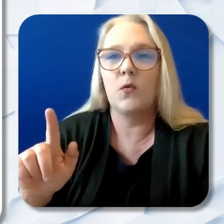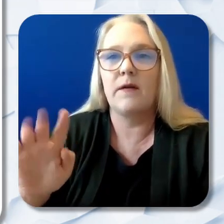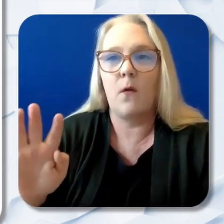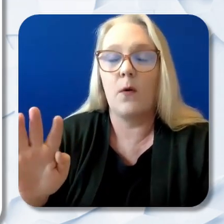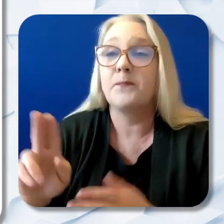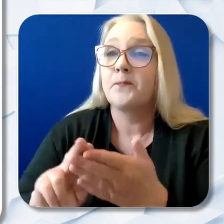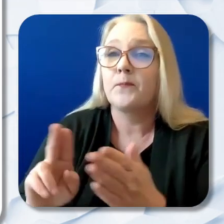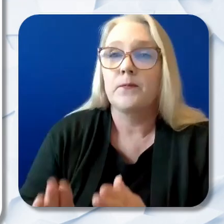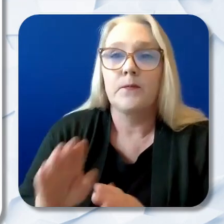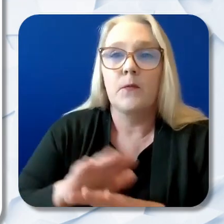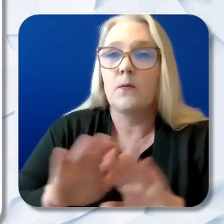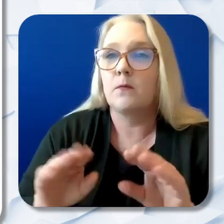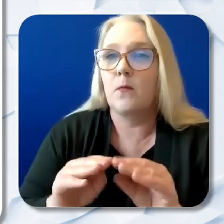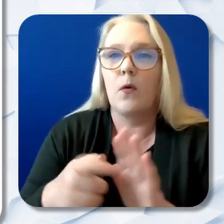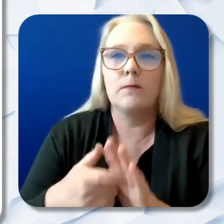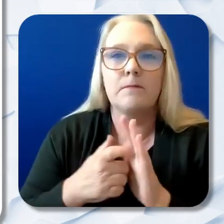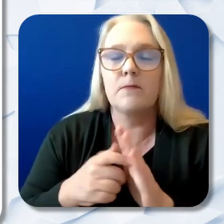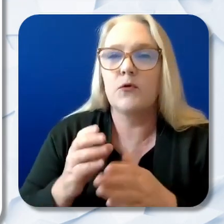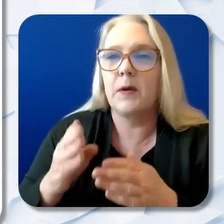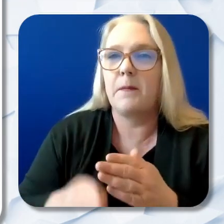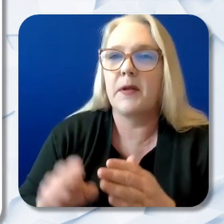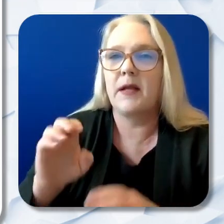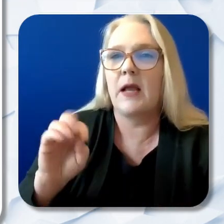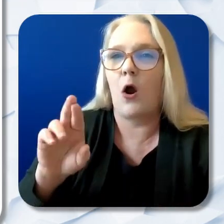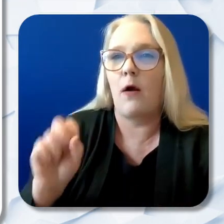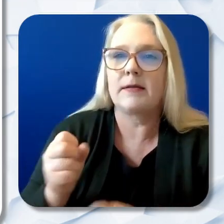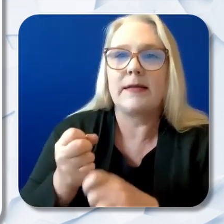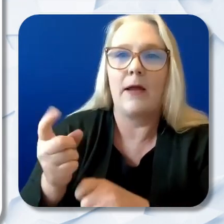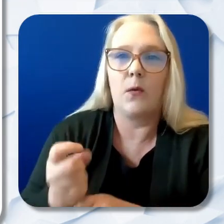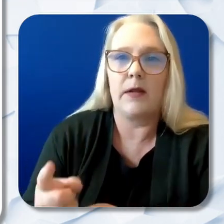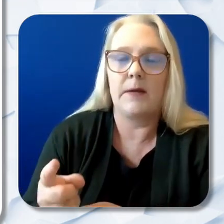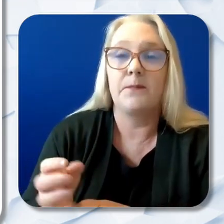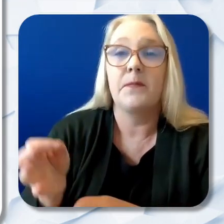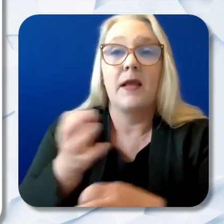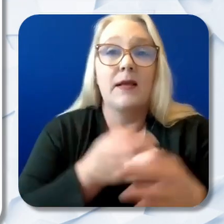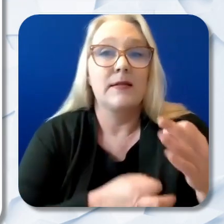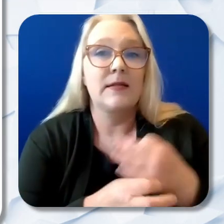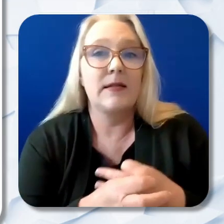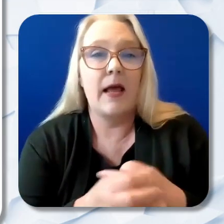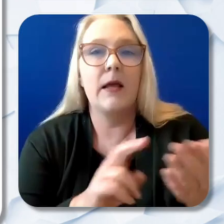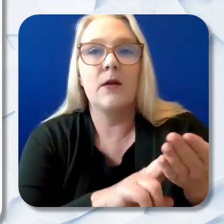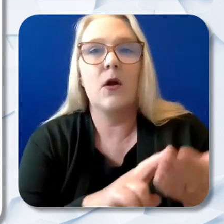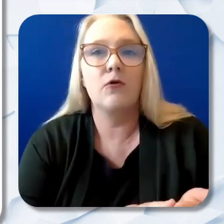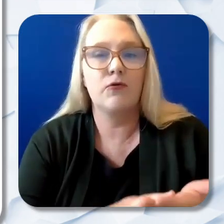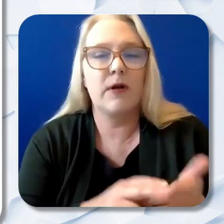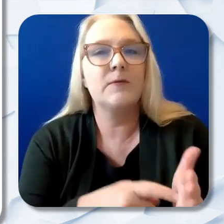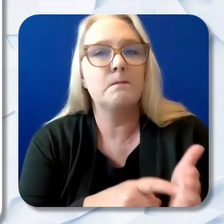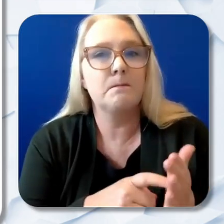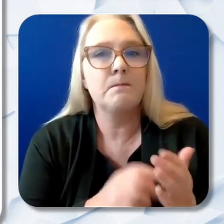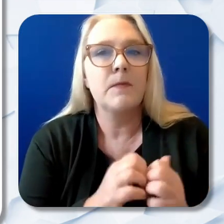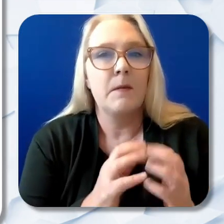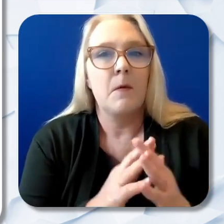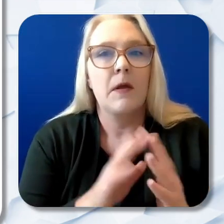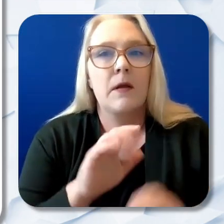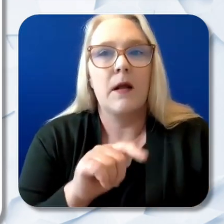will no longer be required to complete an ERS annually. Instead, contractors are required to implement